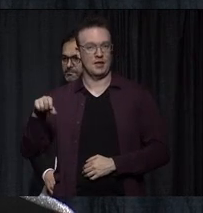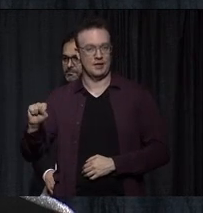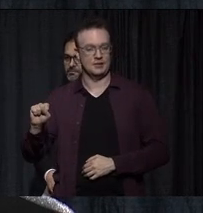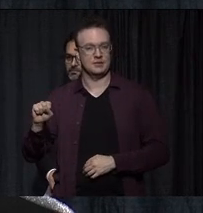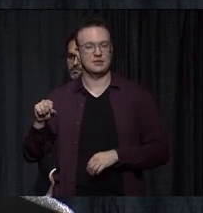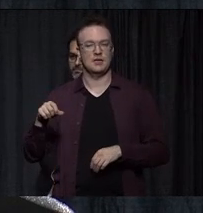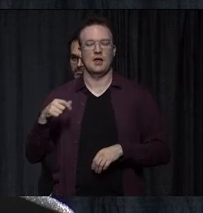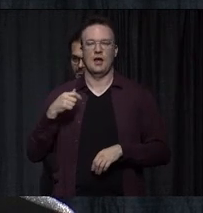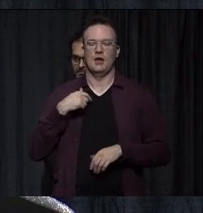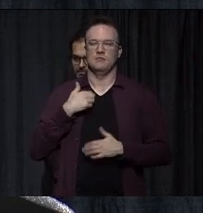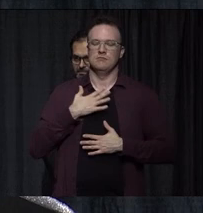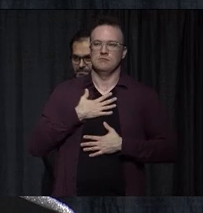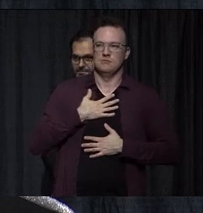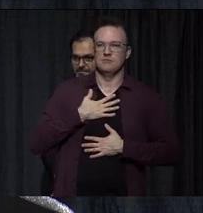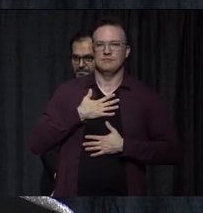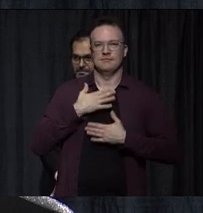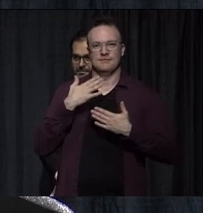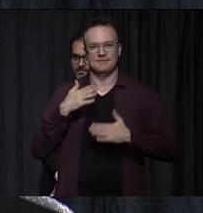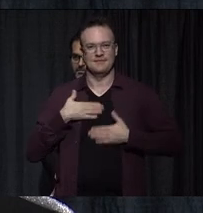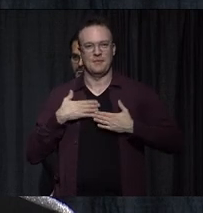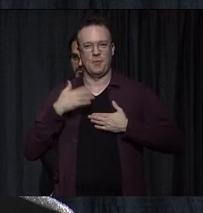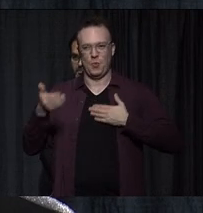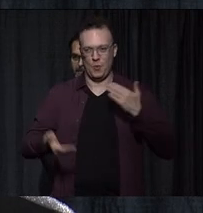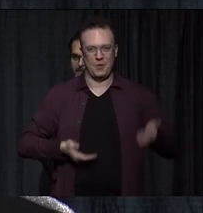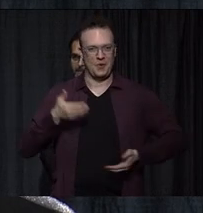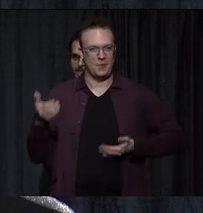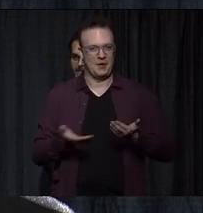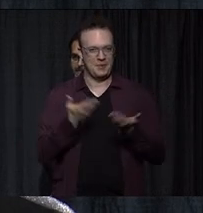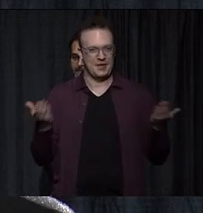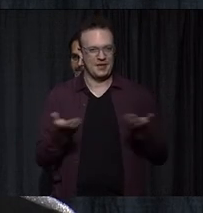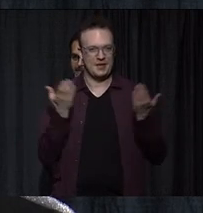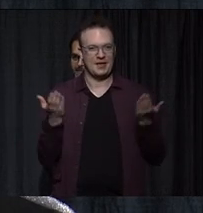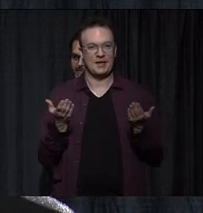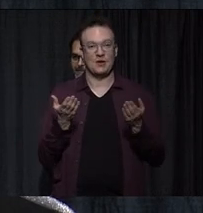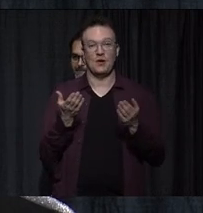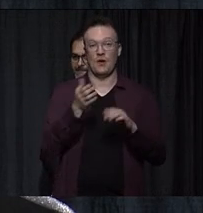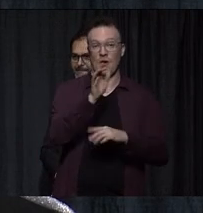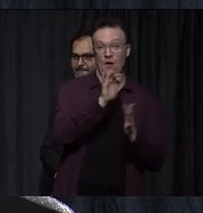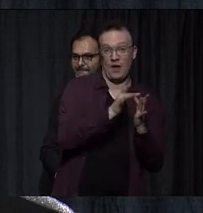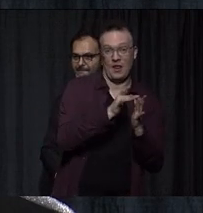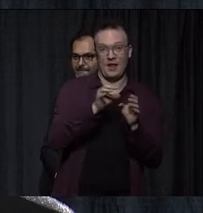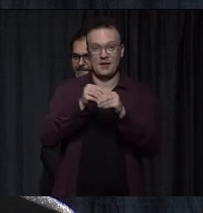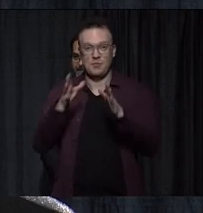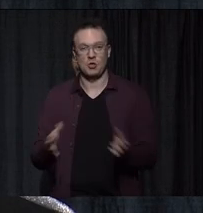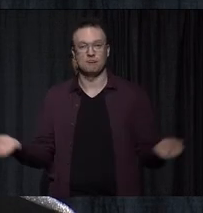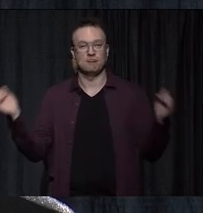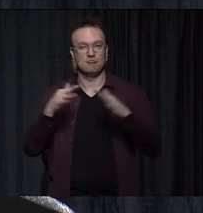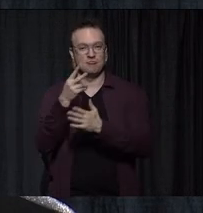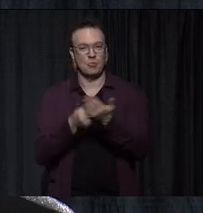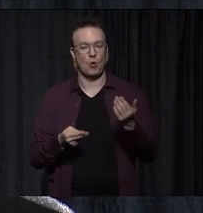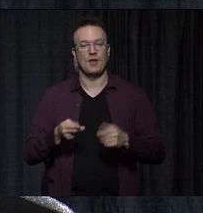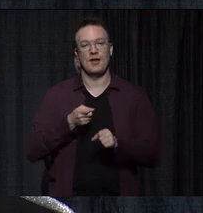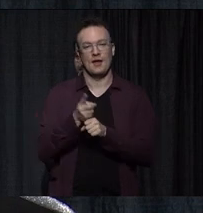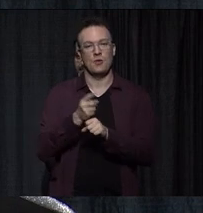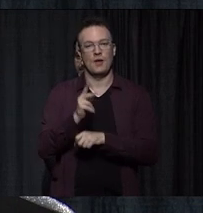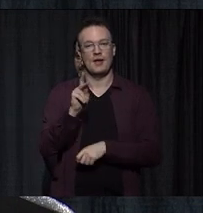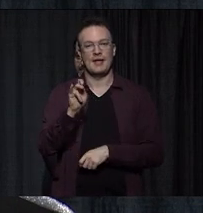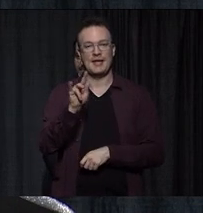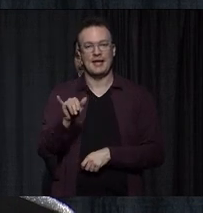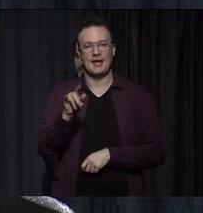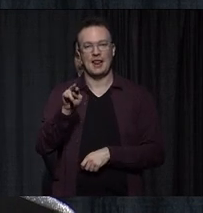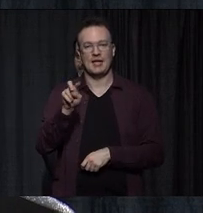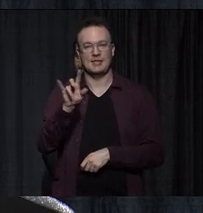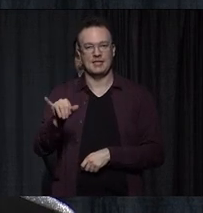Professional Studies, I'm so pleased to welcome everybody here today, virtually and in person, to the annual Kitty Lundy Memorial